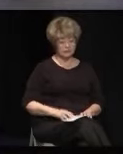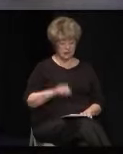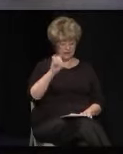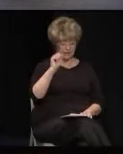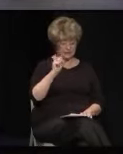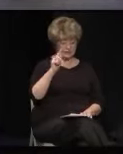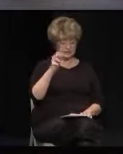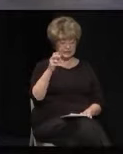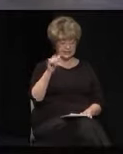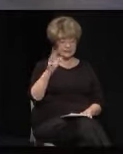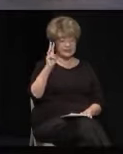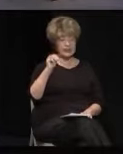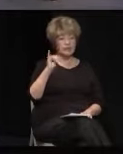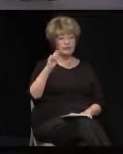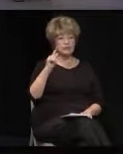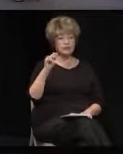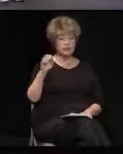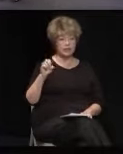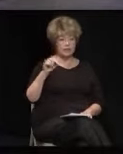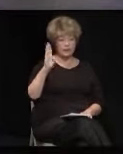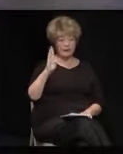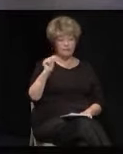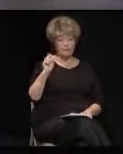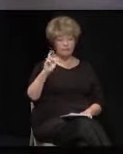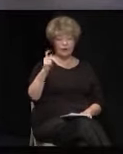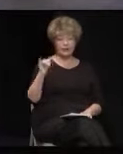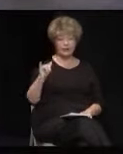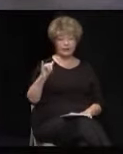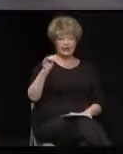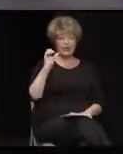Stacy Michelle Barkley, summa cum laude.